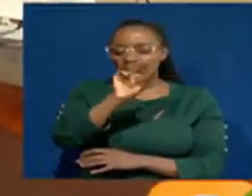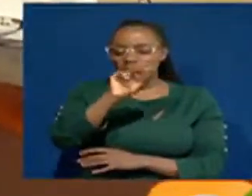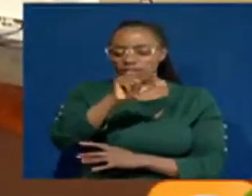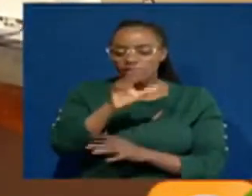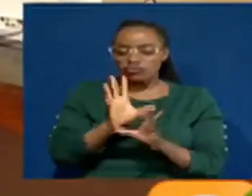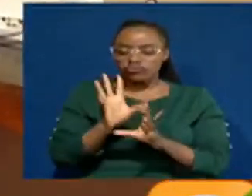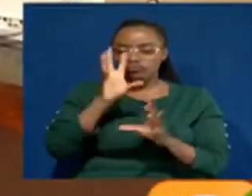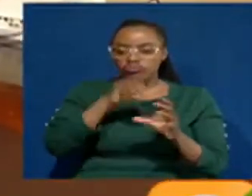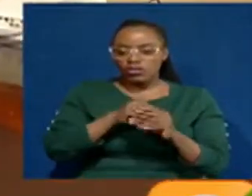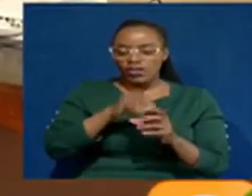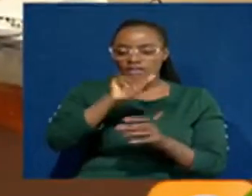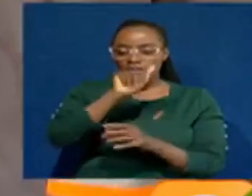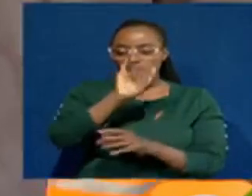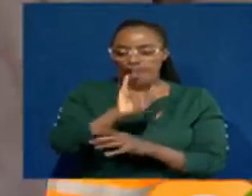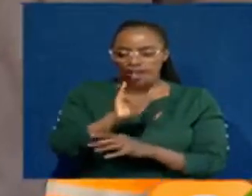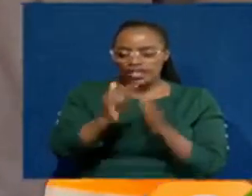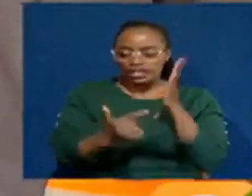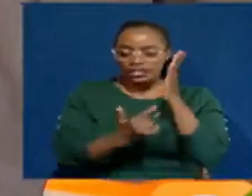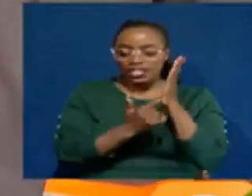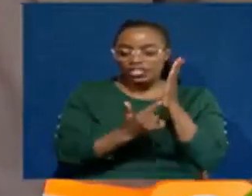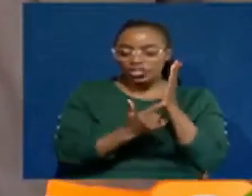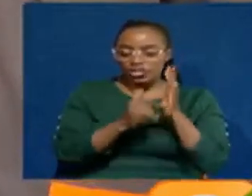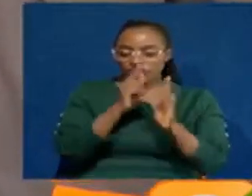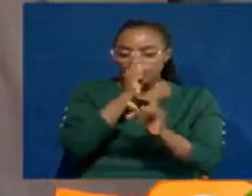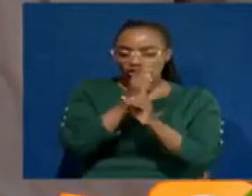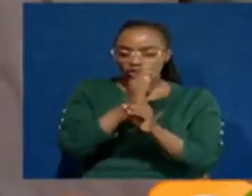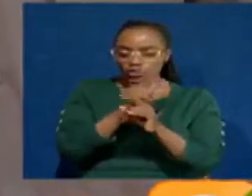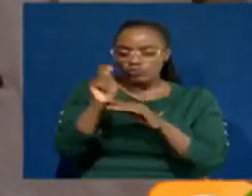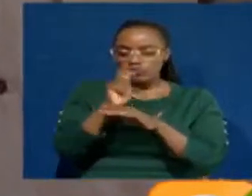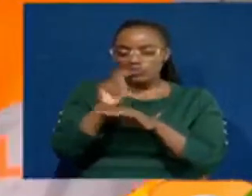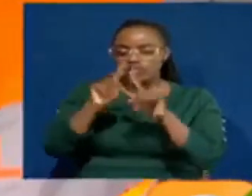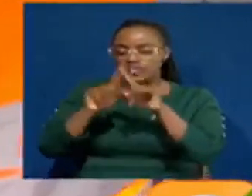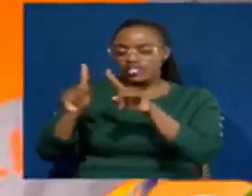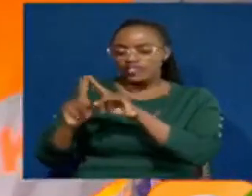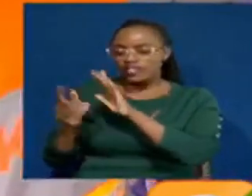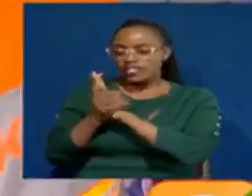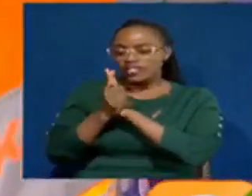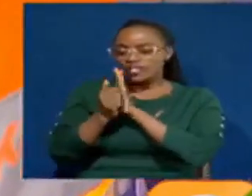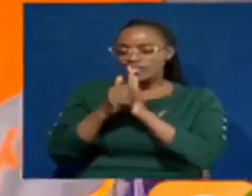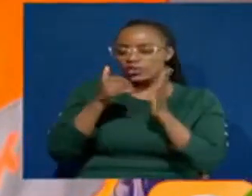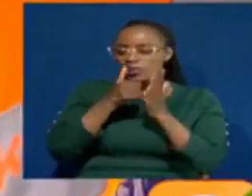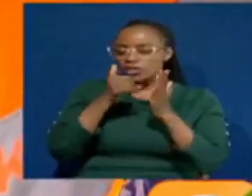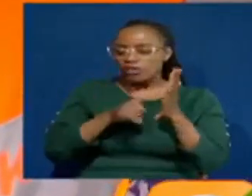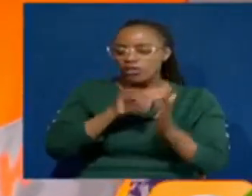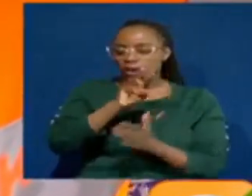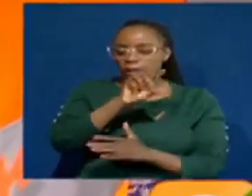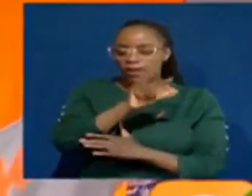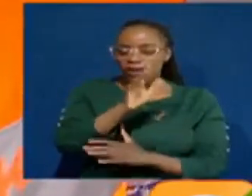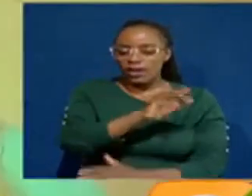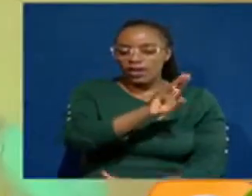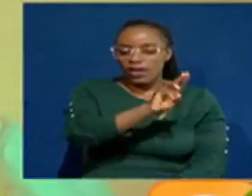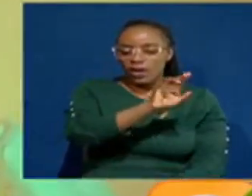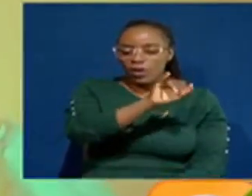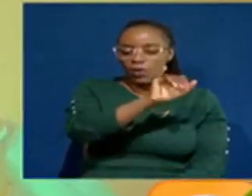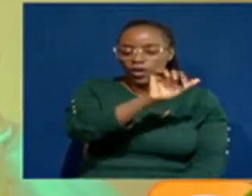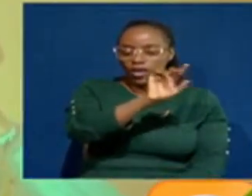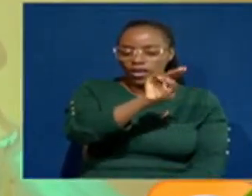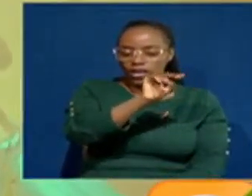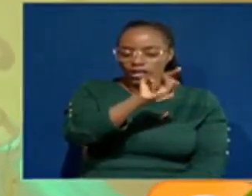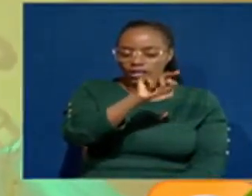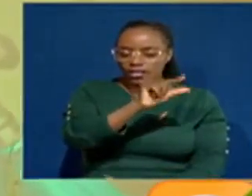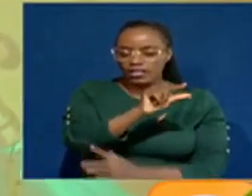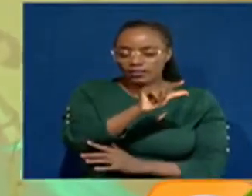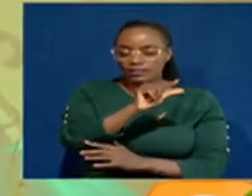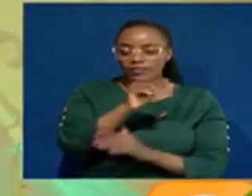incorporated virtual reality technology as the key tool in training different skills, among them MIG welding. Students are